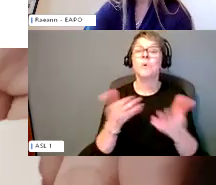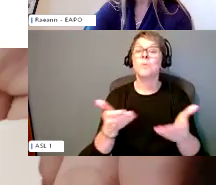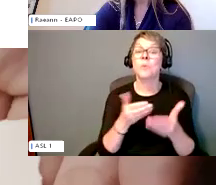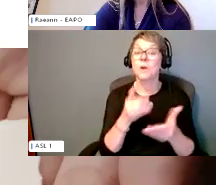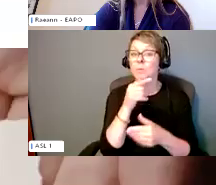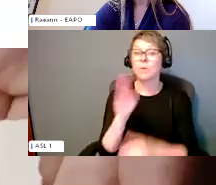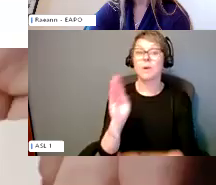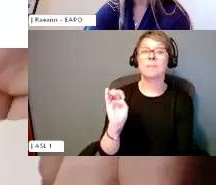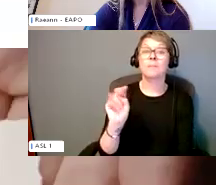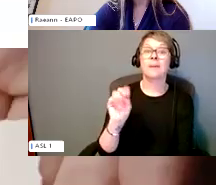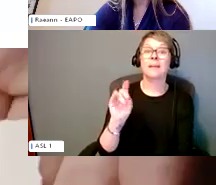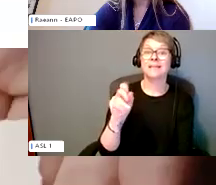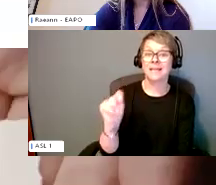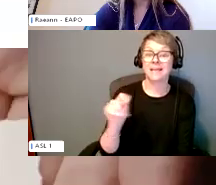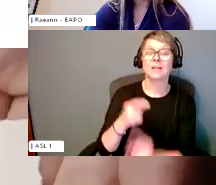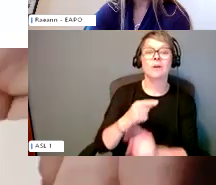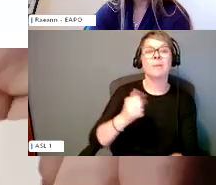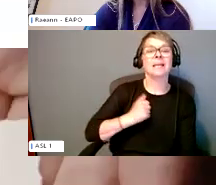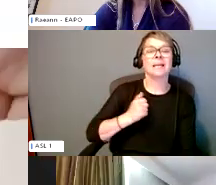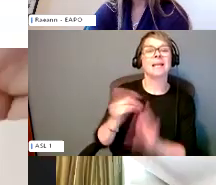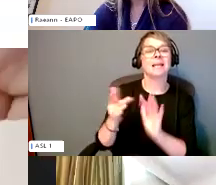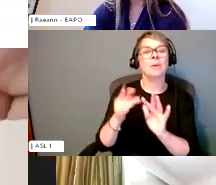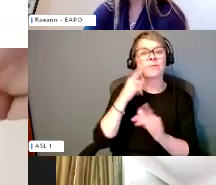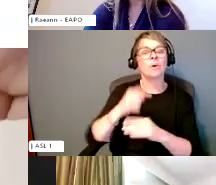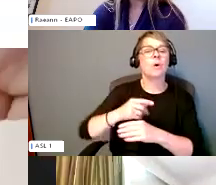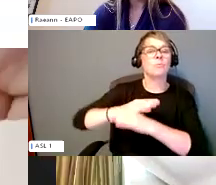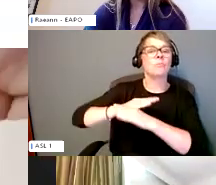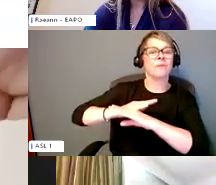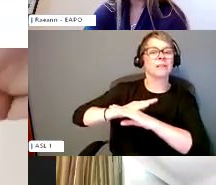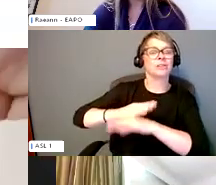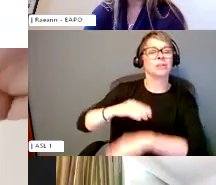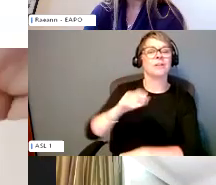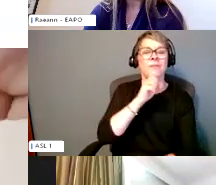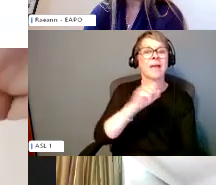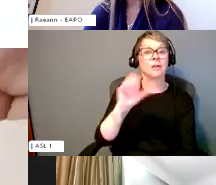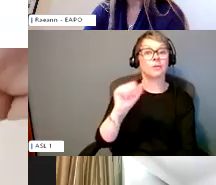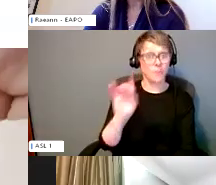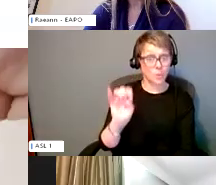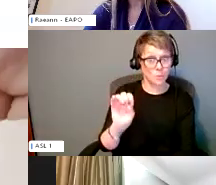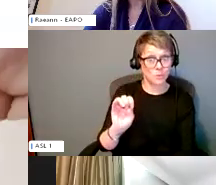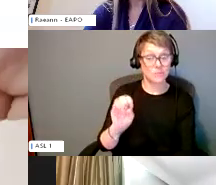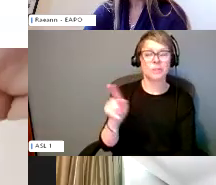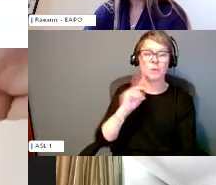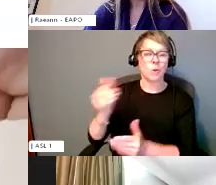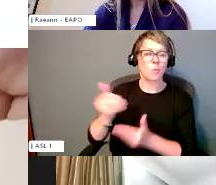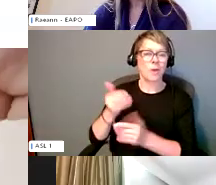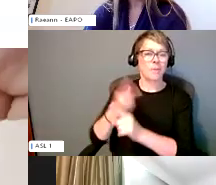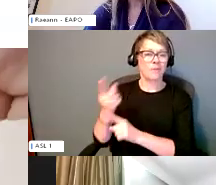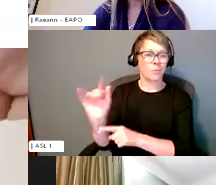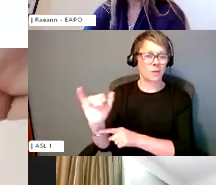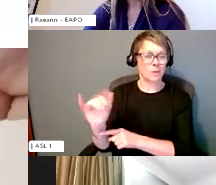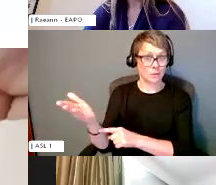Benedict Sheplin from the Canadian Network for the Prevention of Elder Abuse to welcome everyone as well.